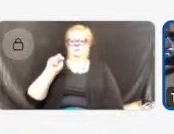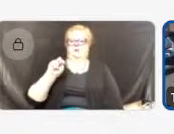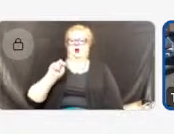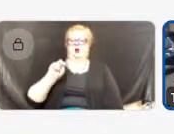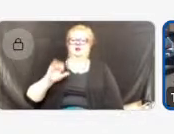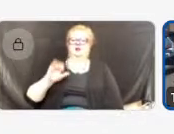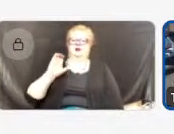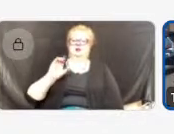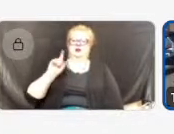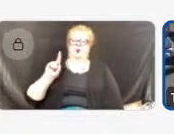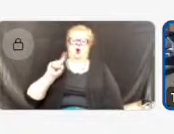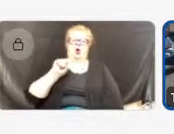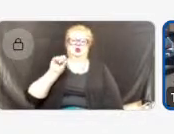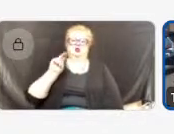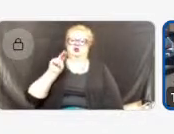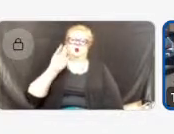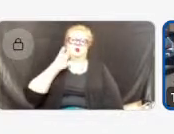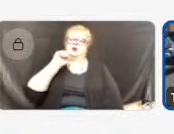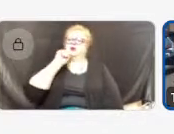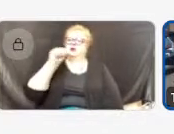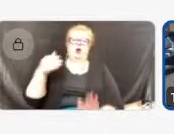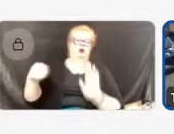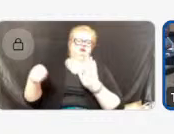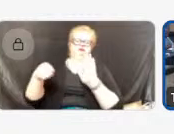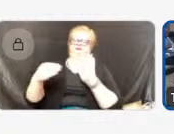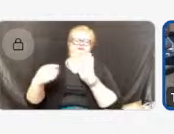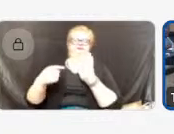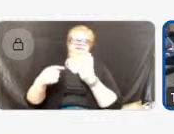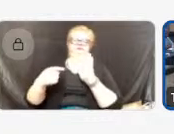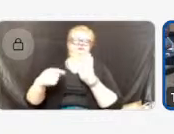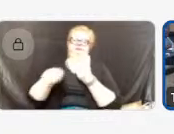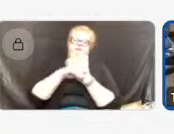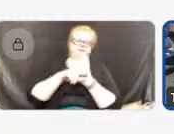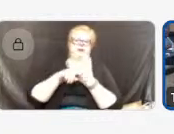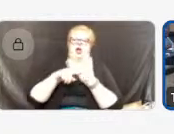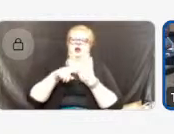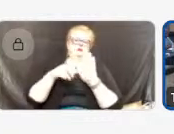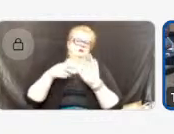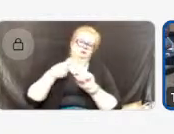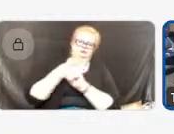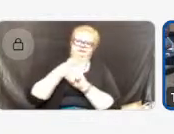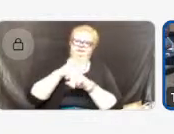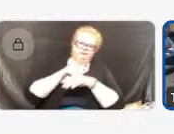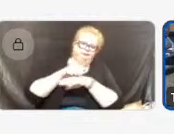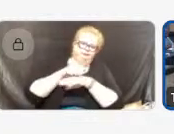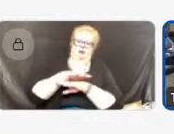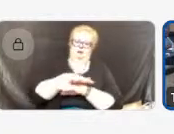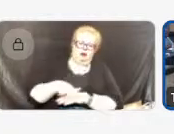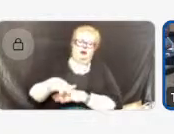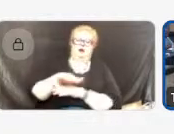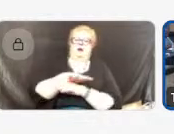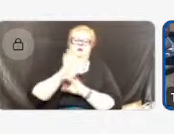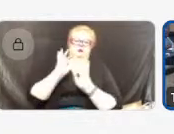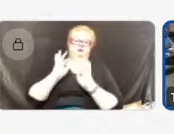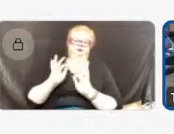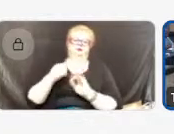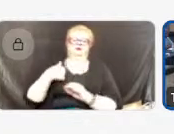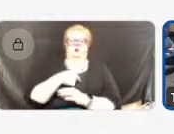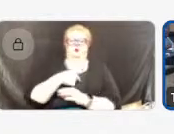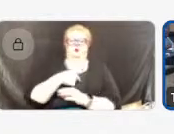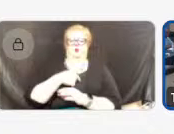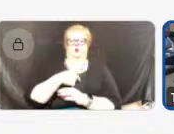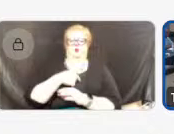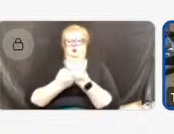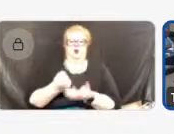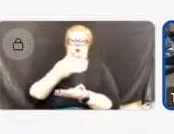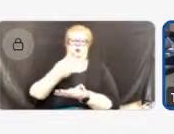have no adverse impact on the general area. Staff recommends approval of the requested C1 zoning. Thank you. Thank you.